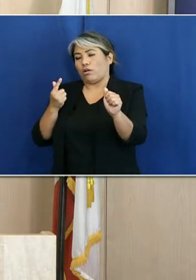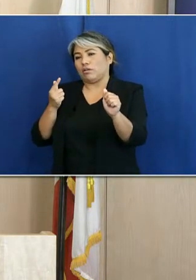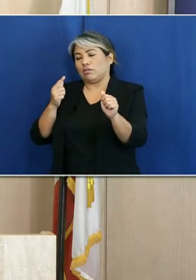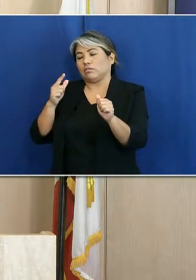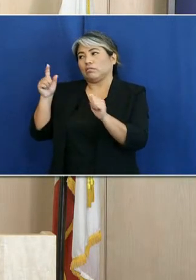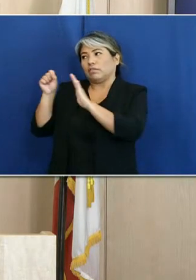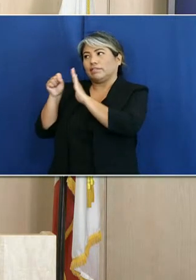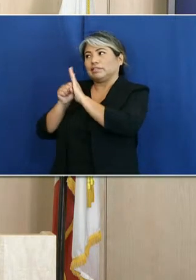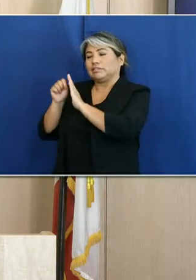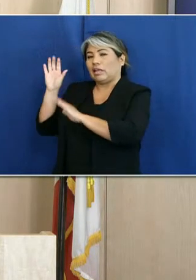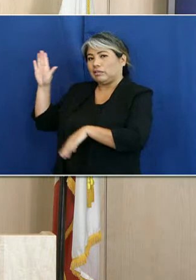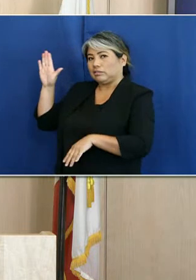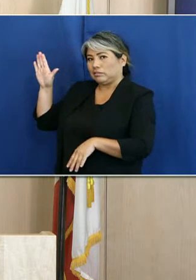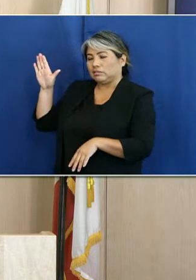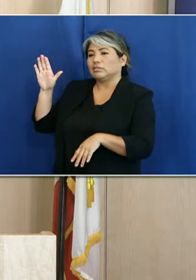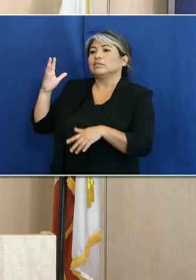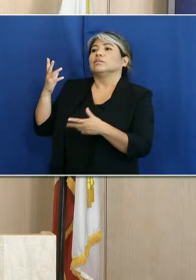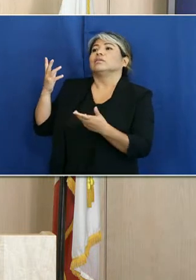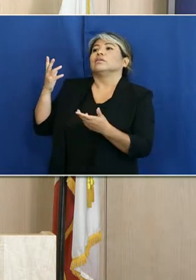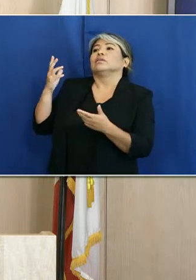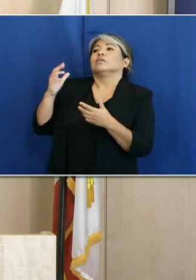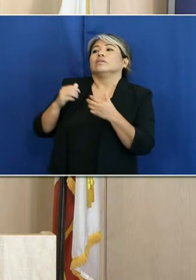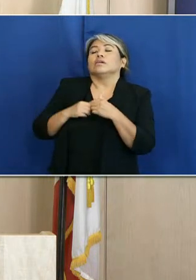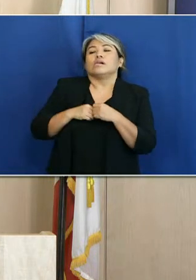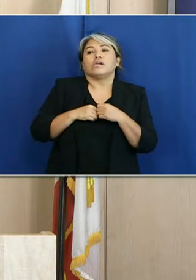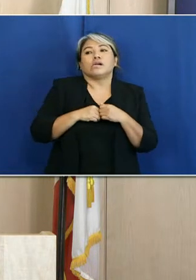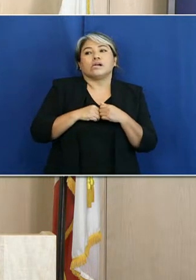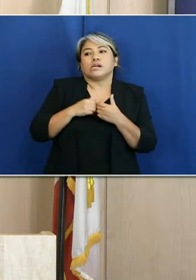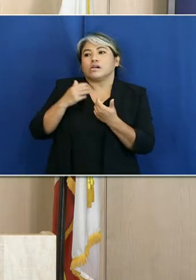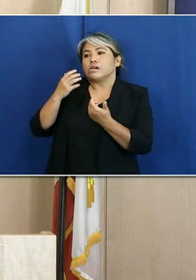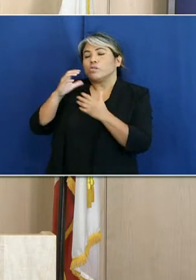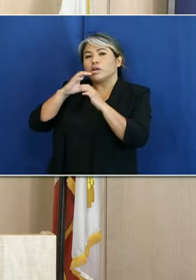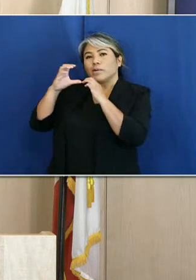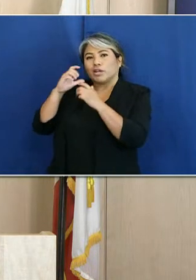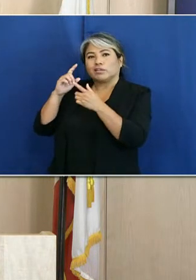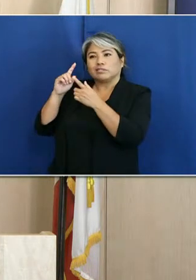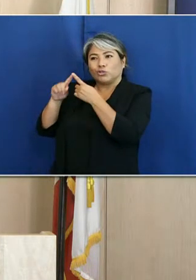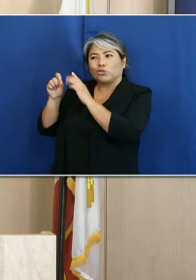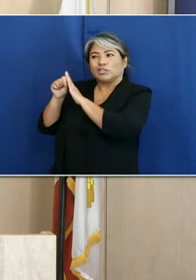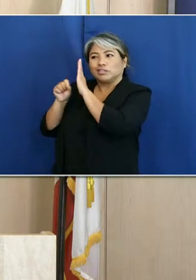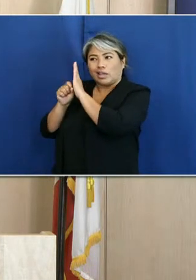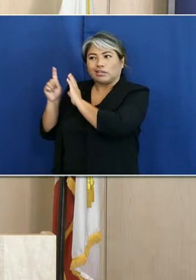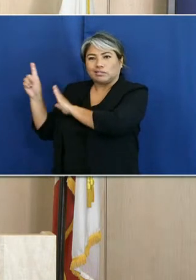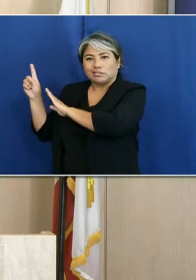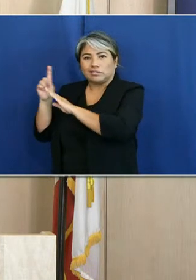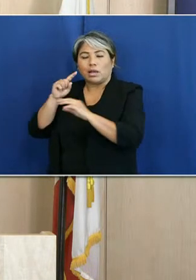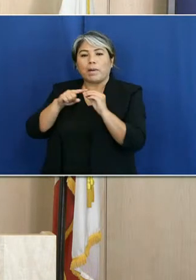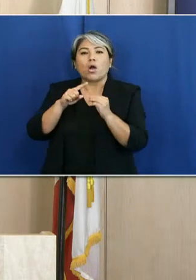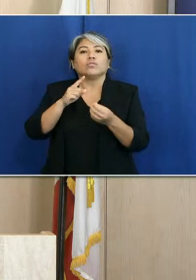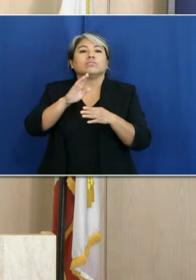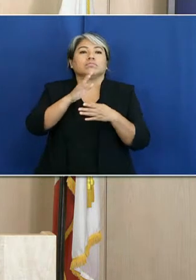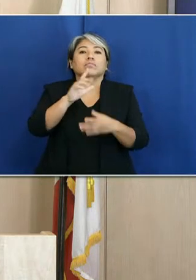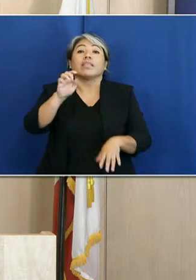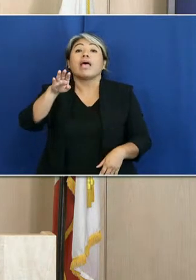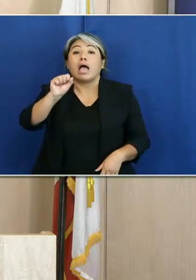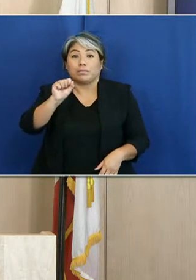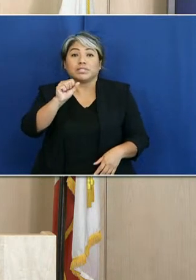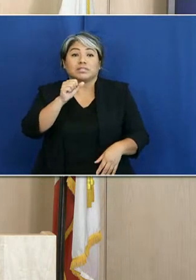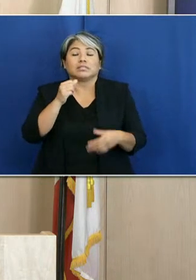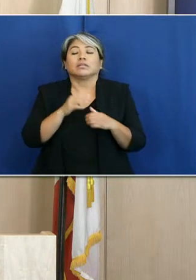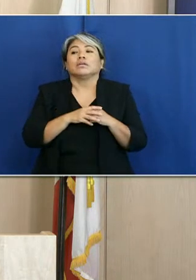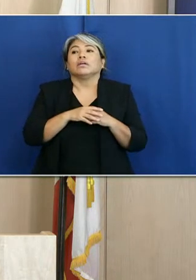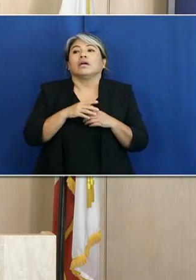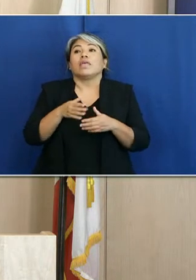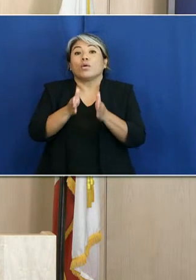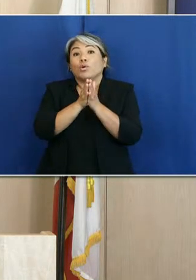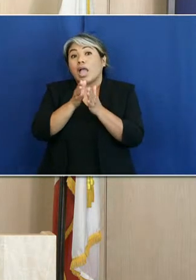state, mostly communicated to the state by the commercial labs, I guess. And when we asked last week, everybody